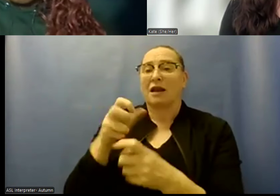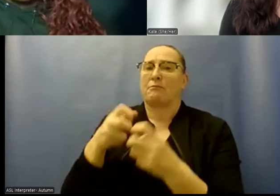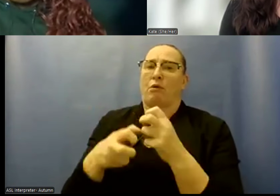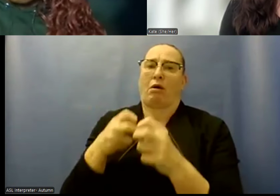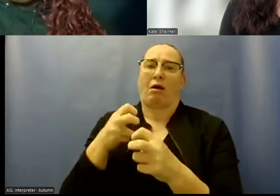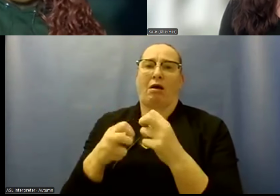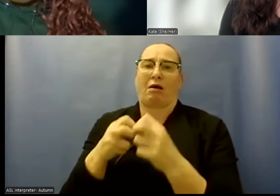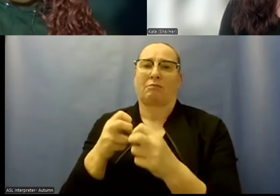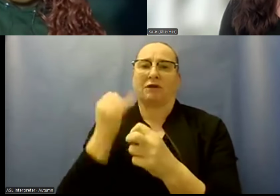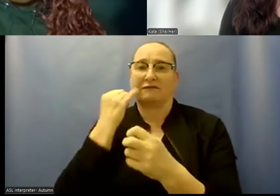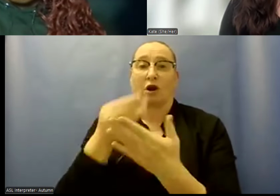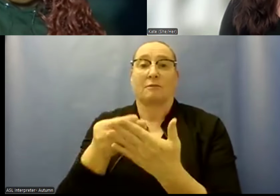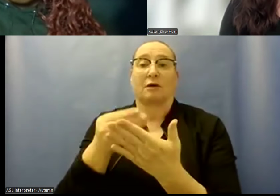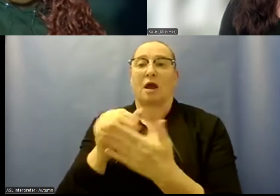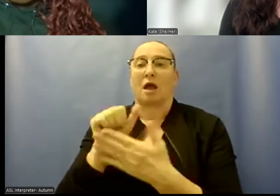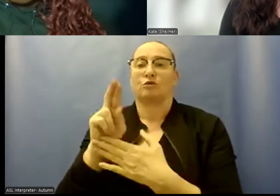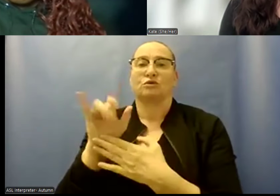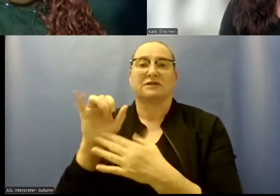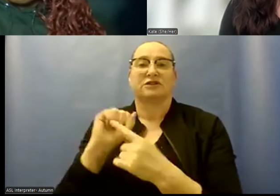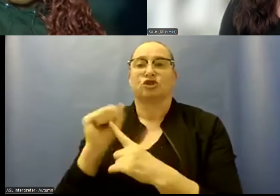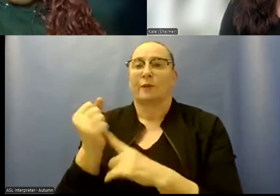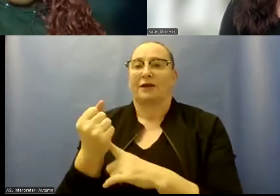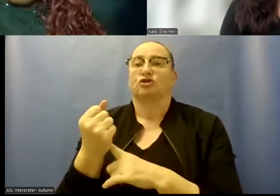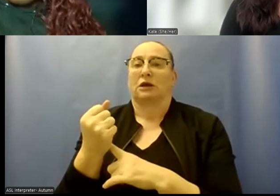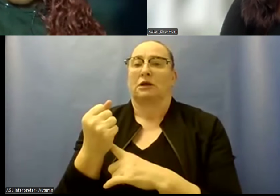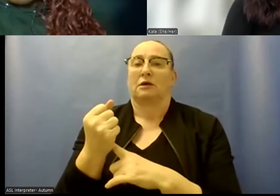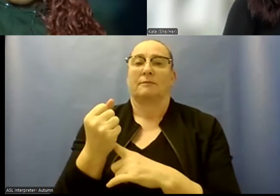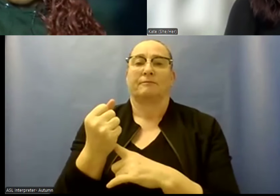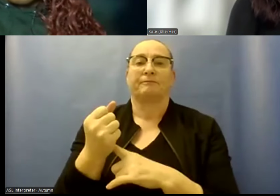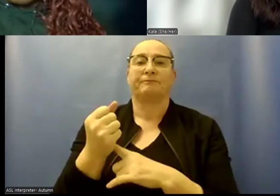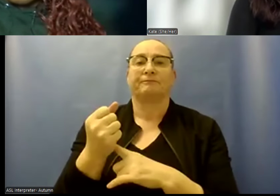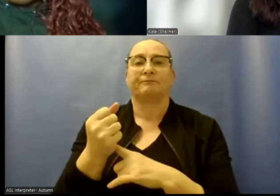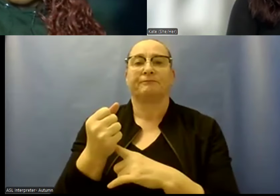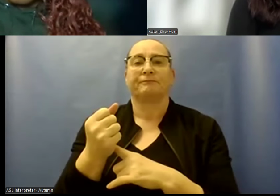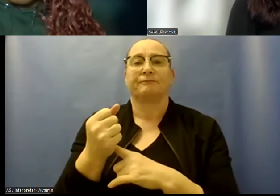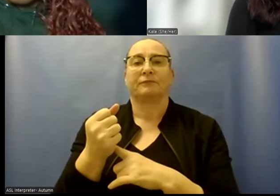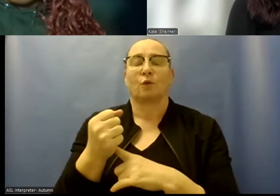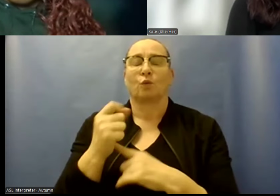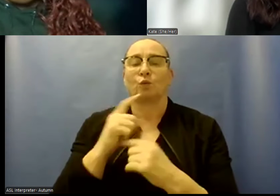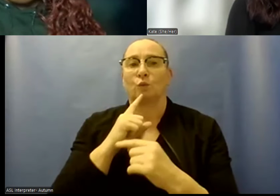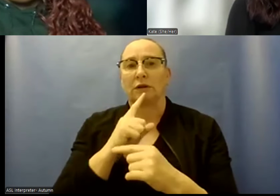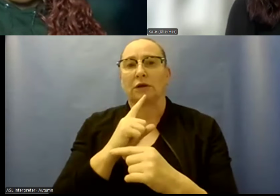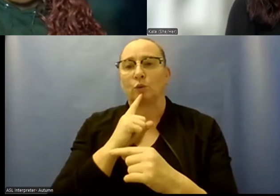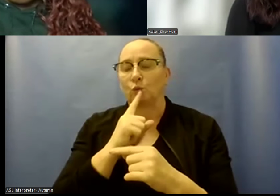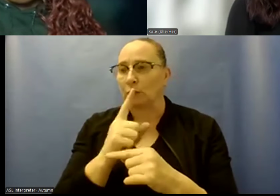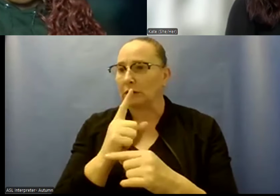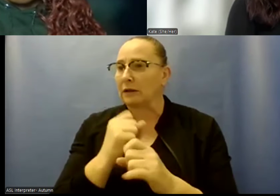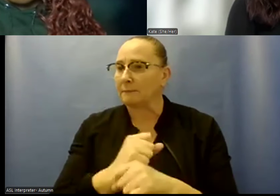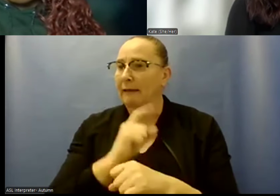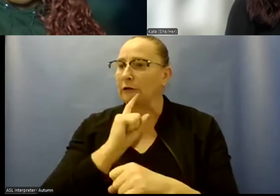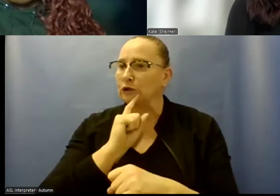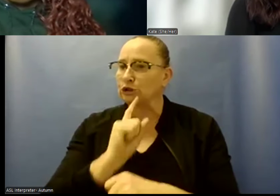especially if they're in a financially abusive situation. And so really, really making sure that